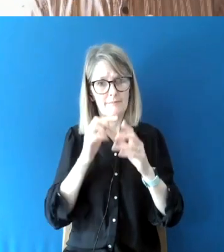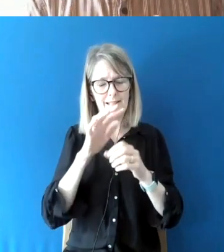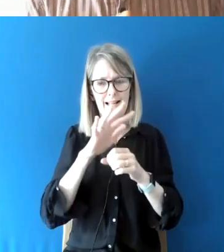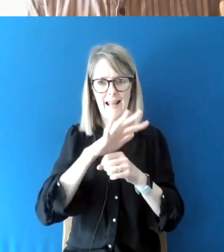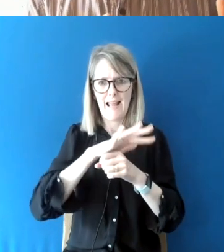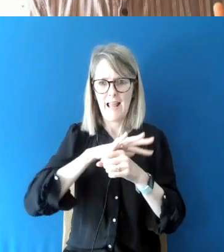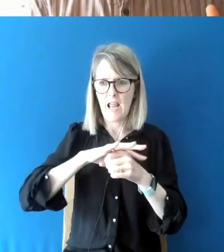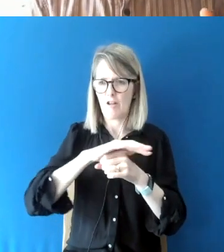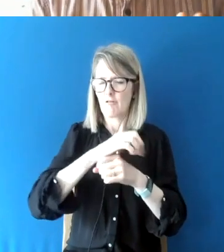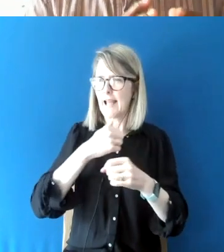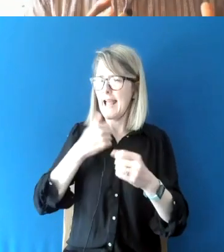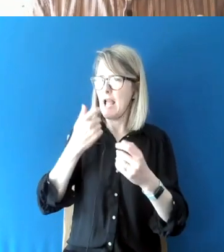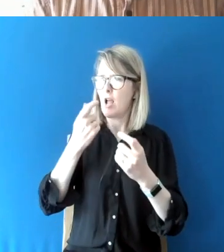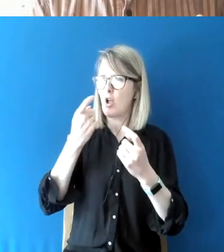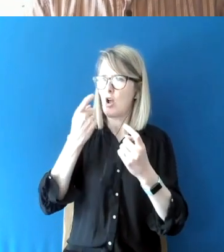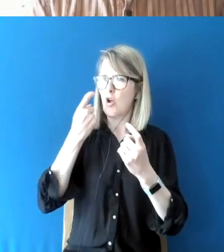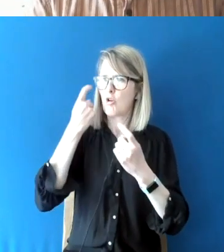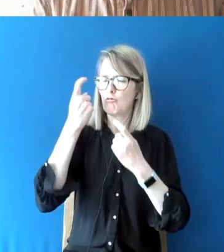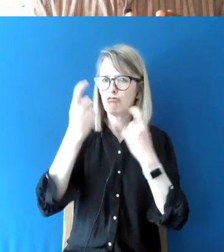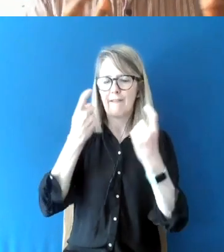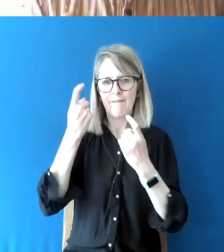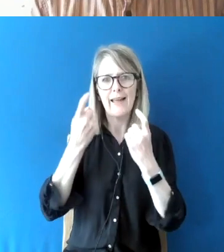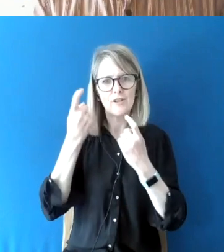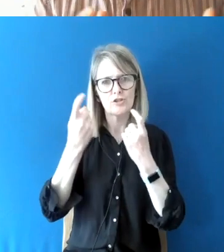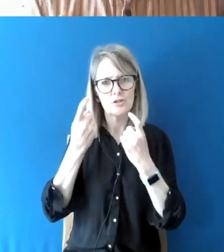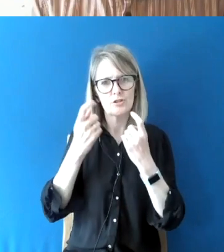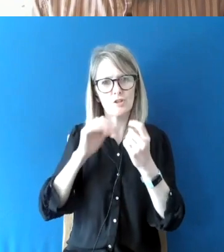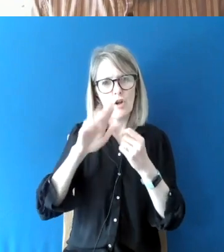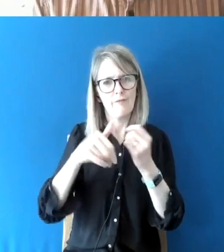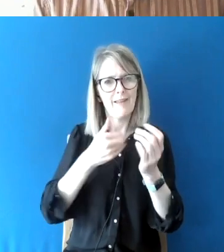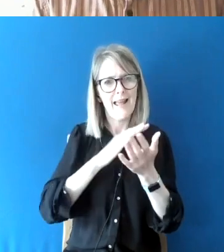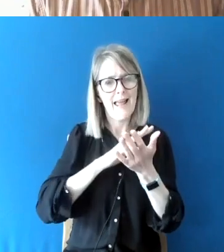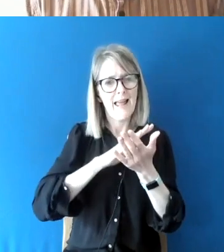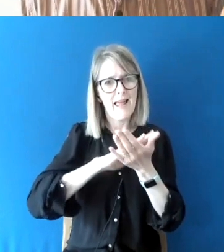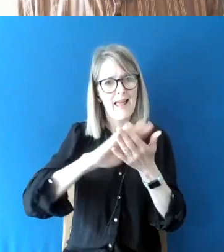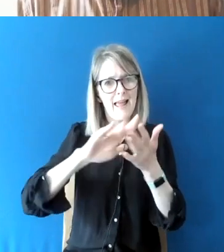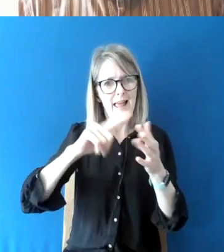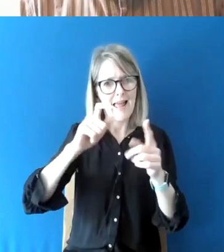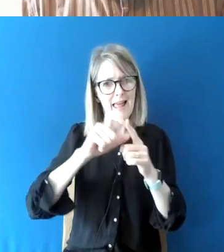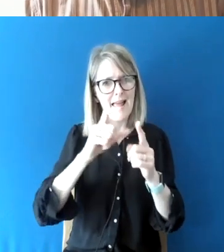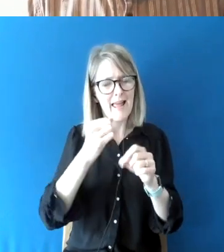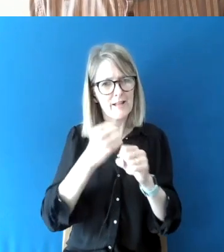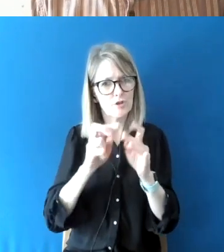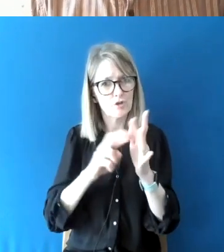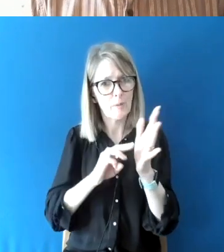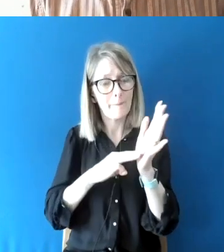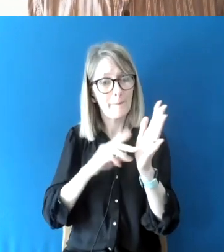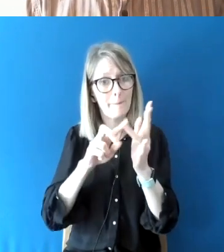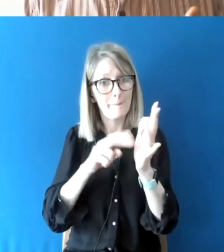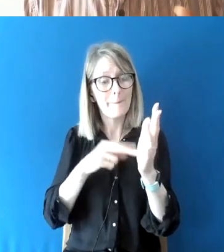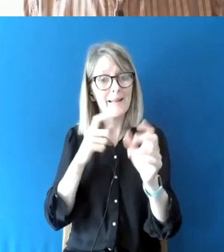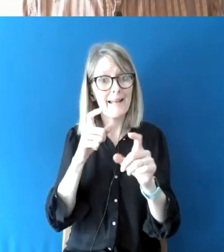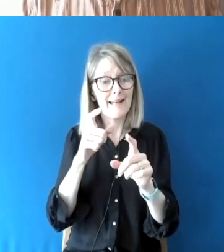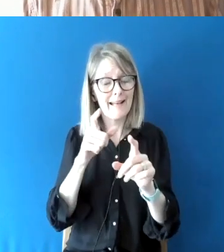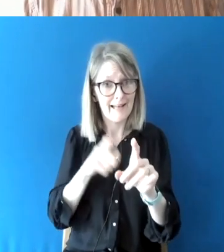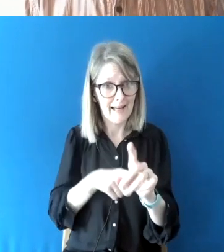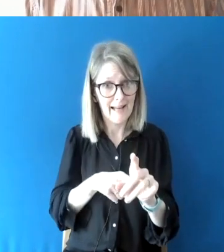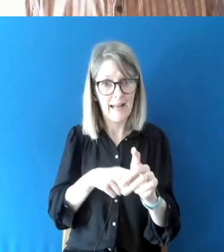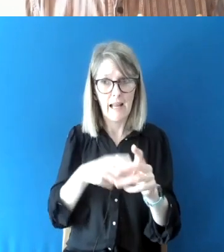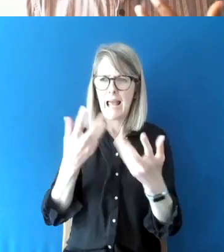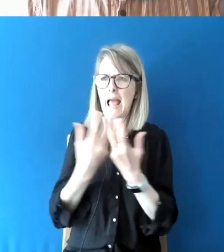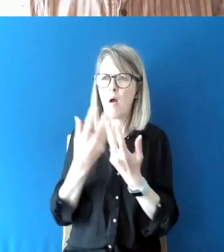reflections that we can glean from the studies around hegemony, how hegemony works, how people who assume